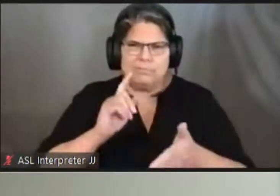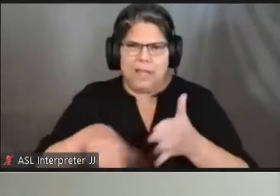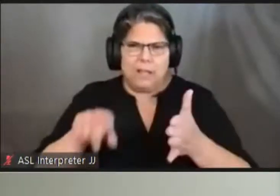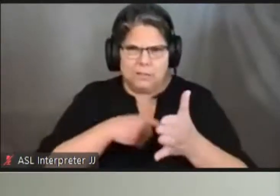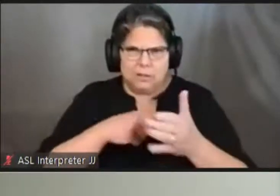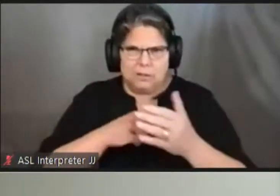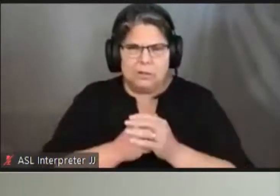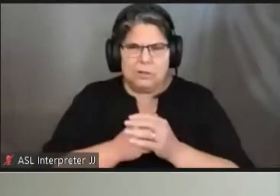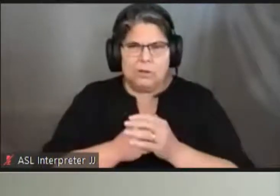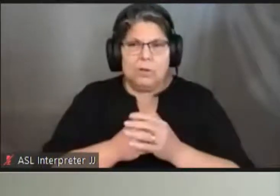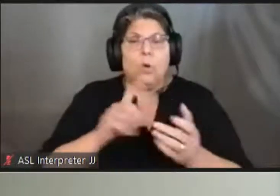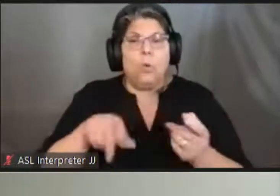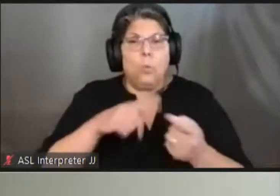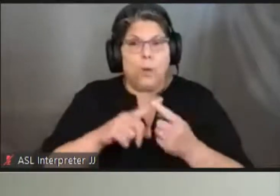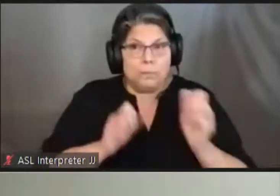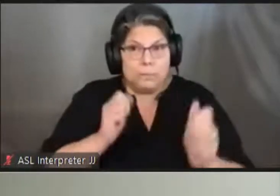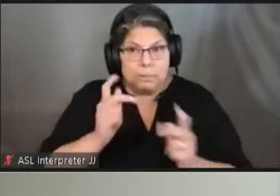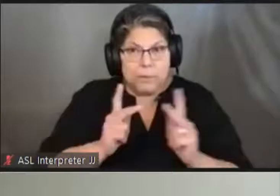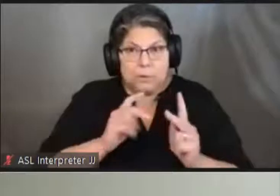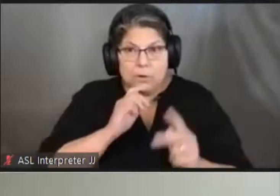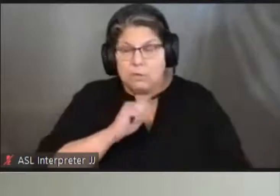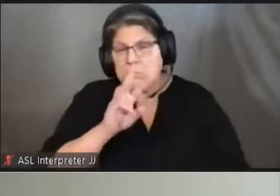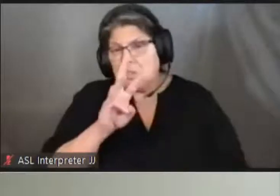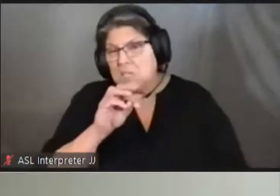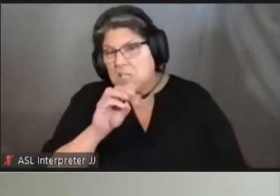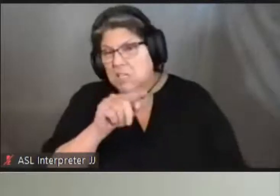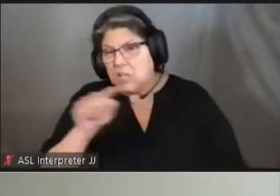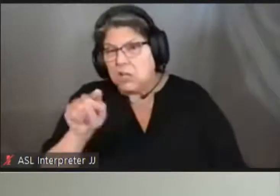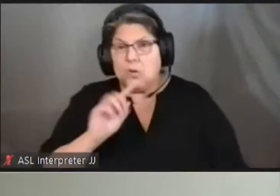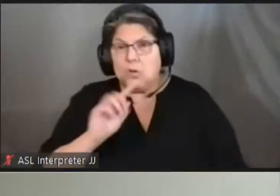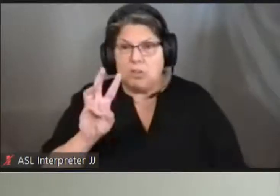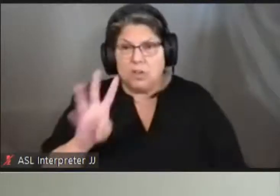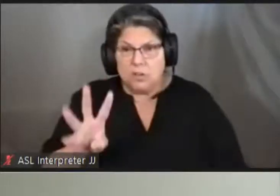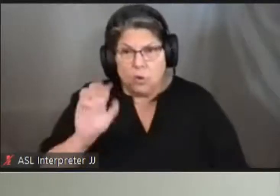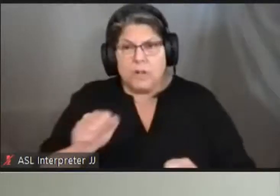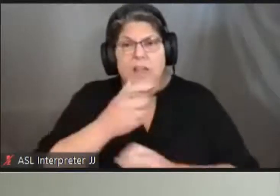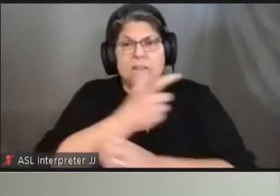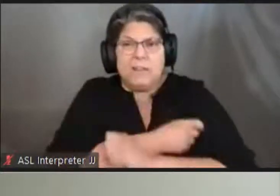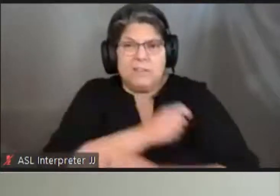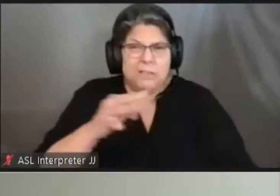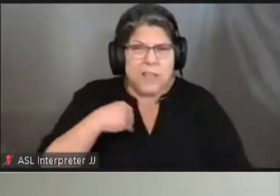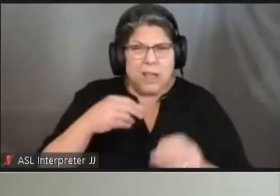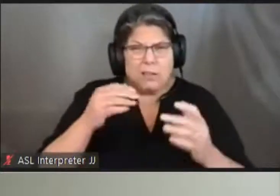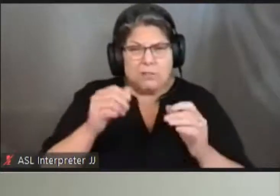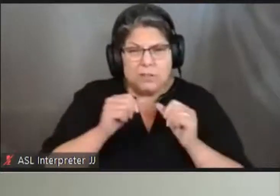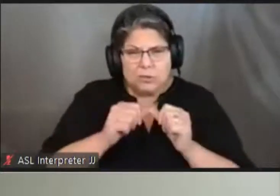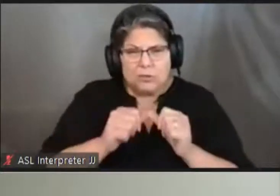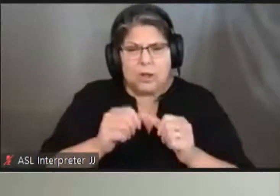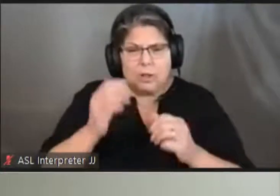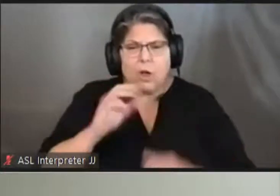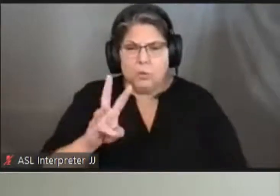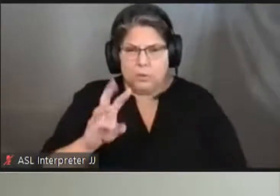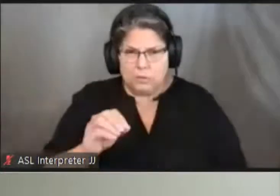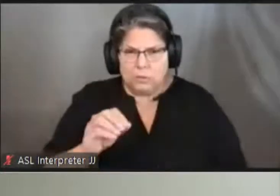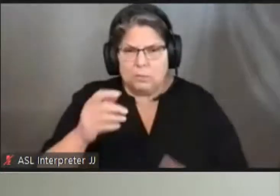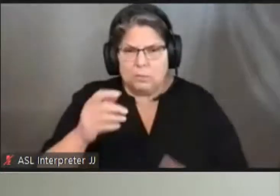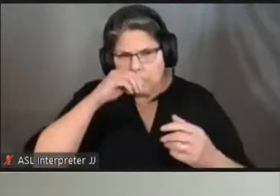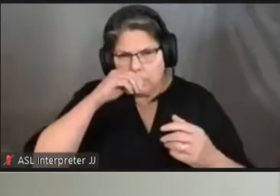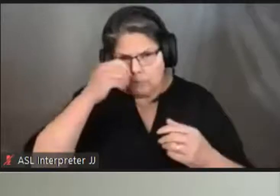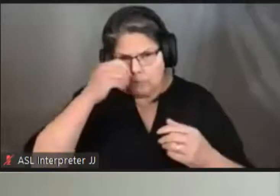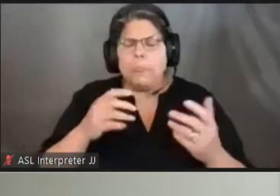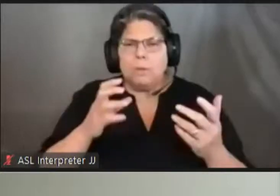group that could get vaccines if they had chronic diseases of different kinds and or